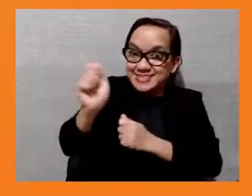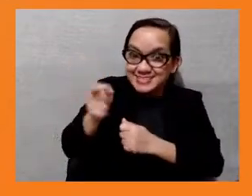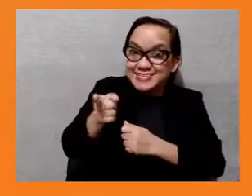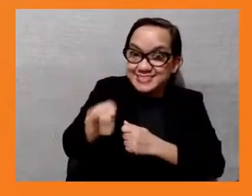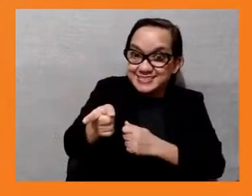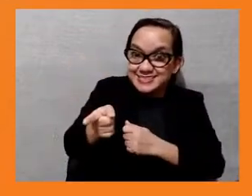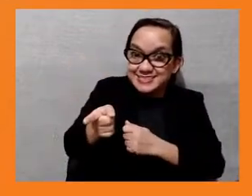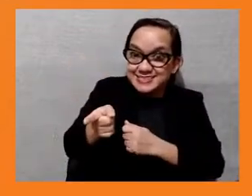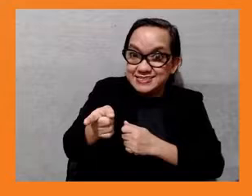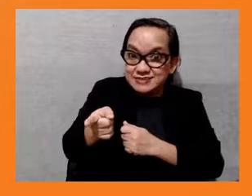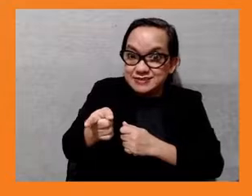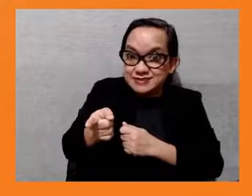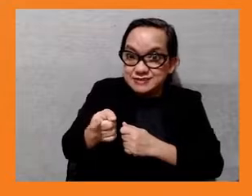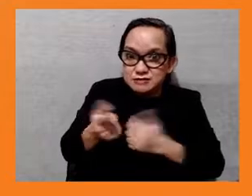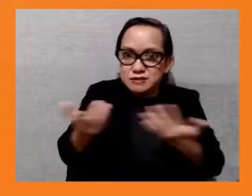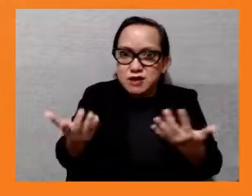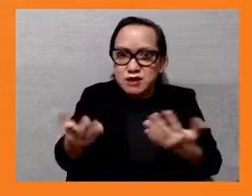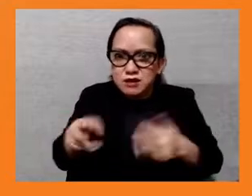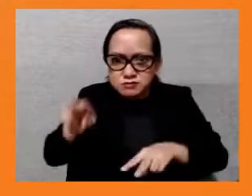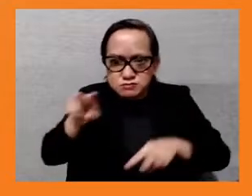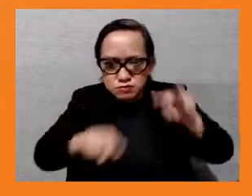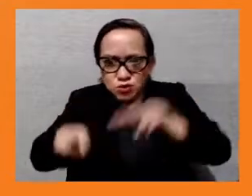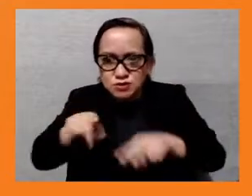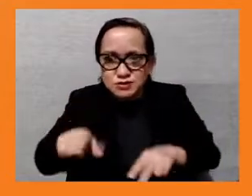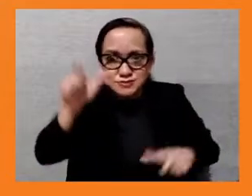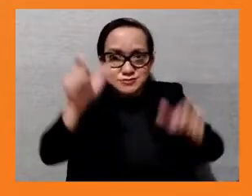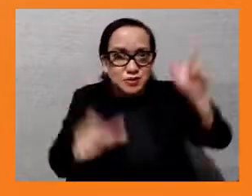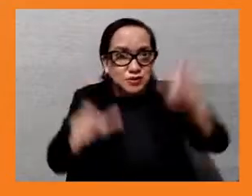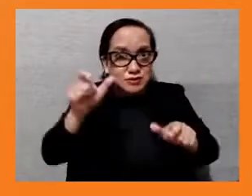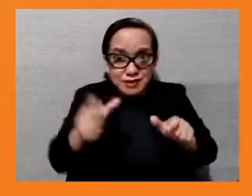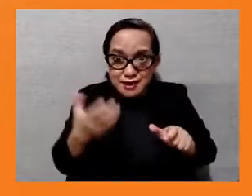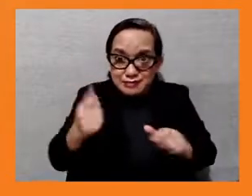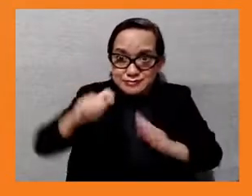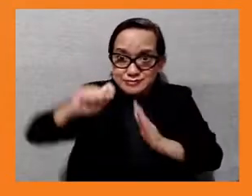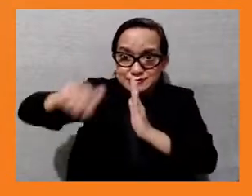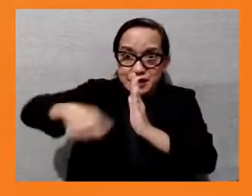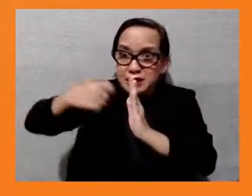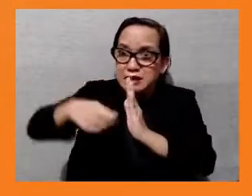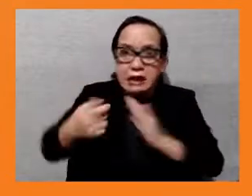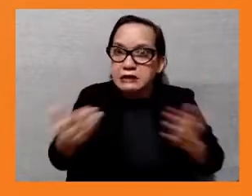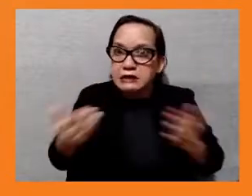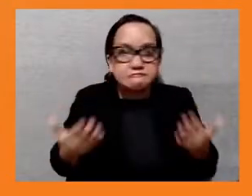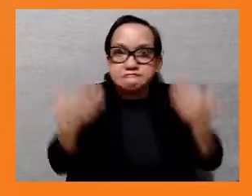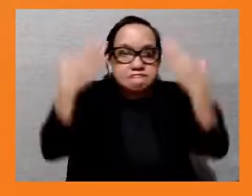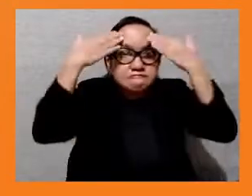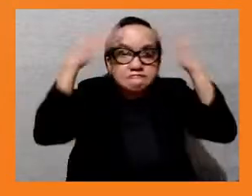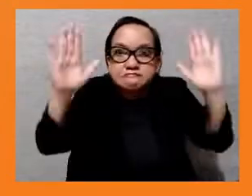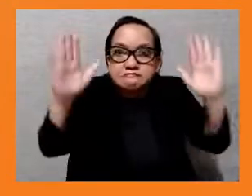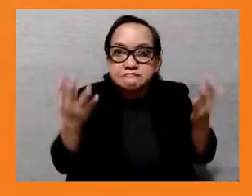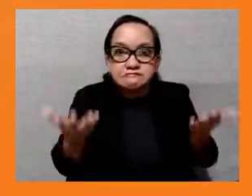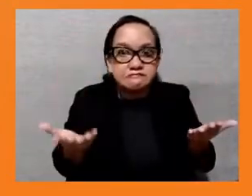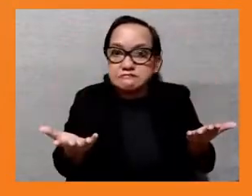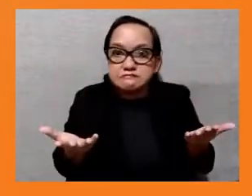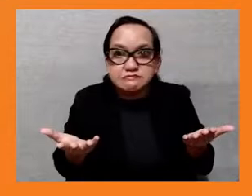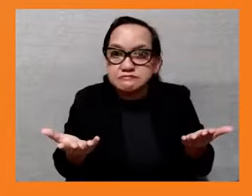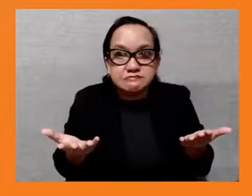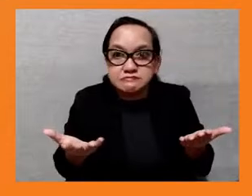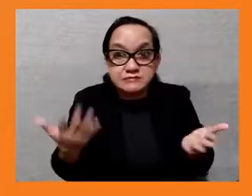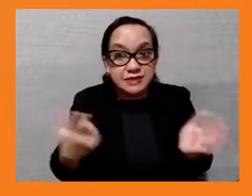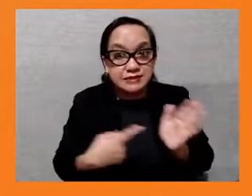restrictions. Plus, we're planning to strengthen focus on livelihood restoration requirements and to develop guidance